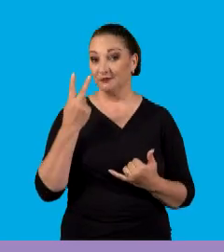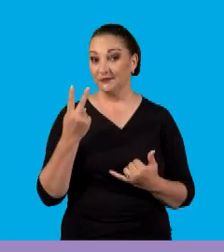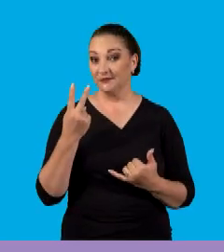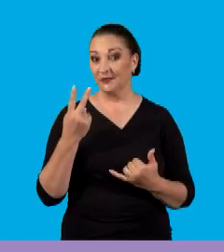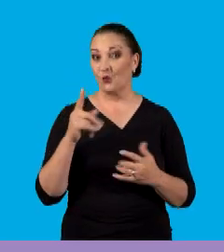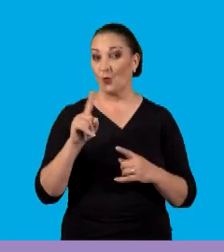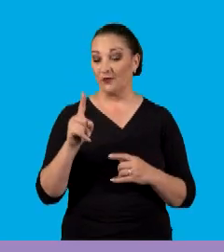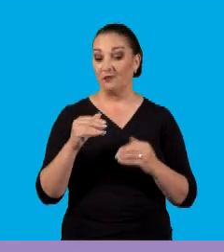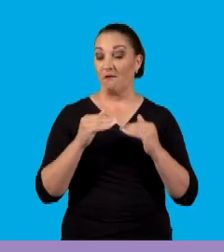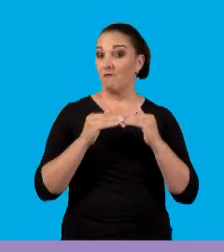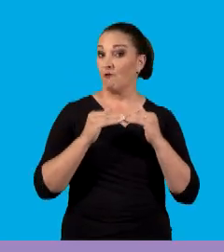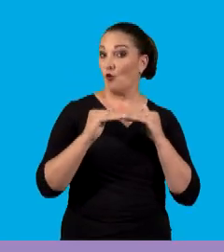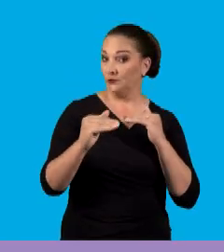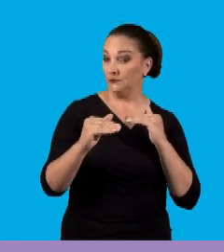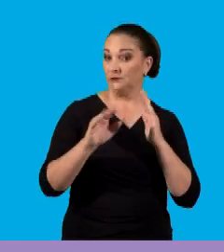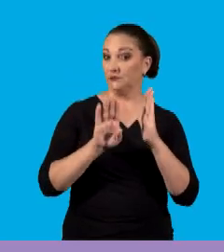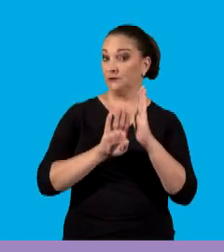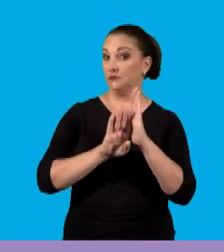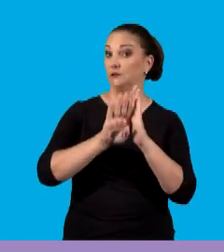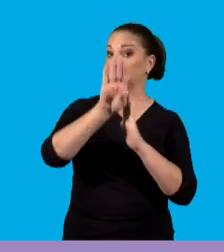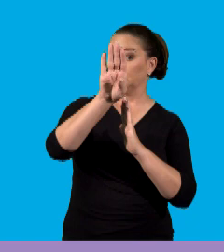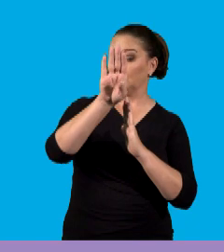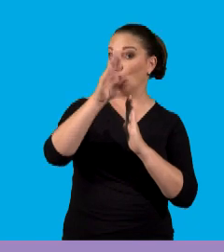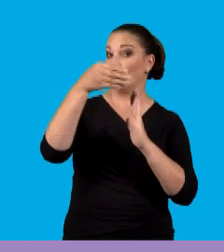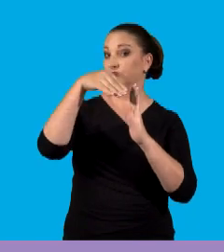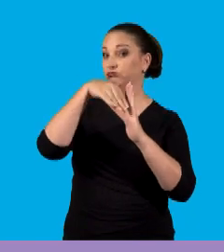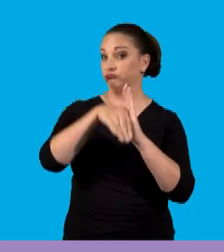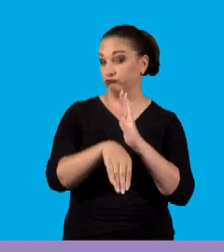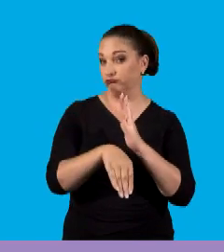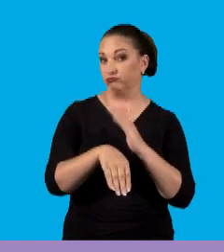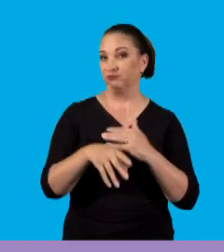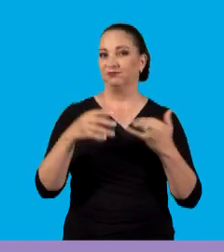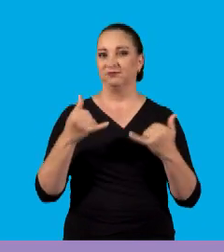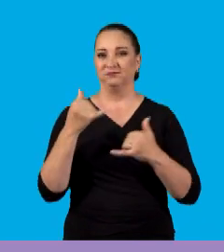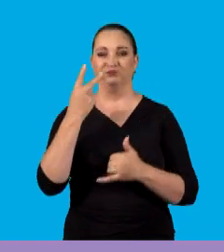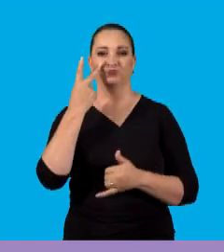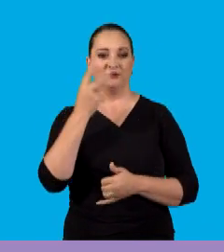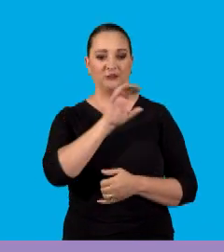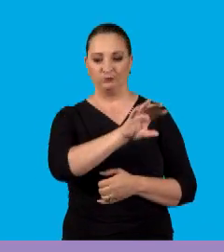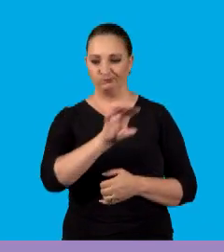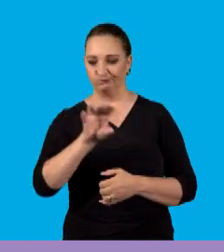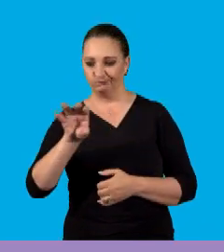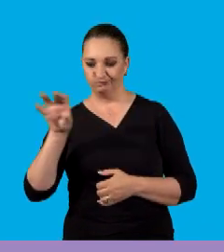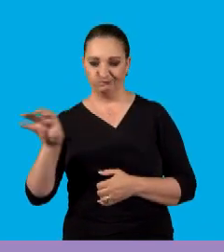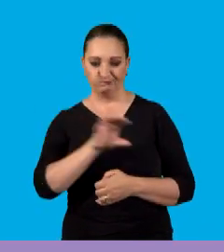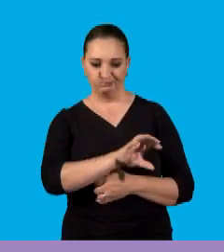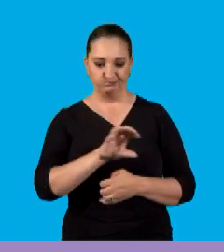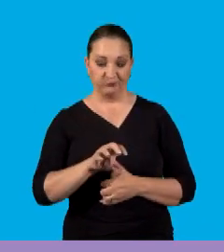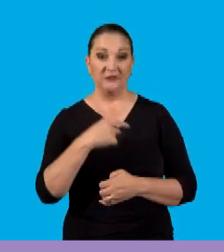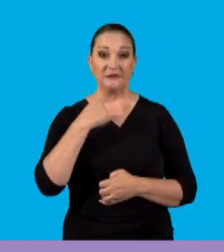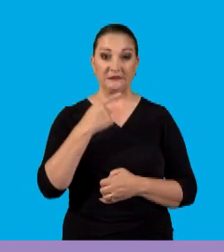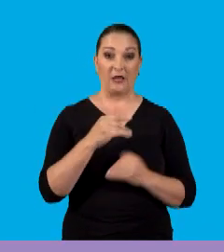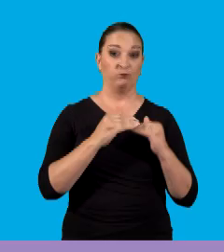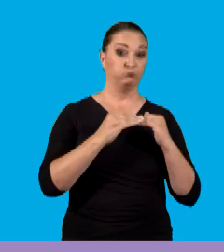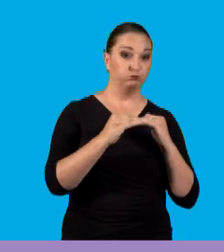comes to constant, increasing, or decreasing? It says therefore each of the following graphs state whether they